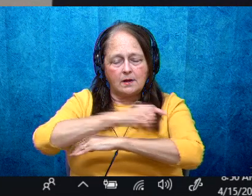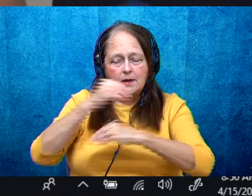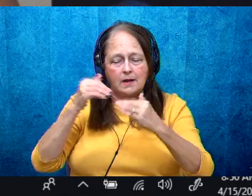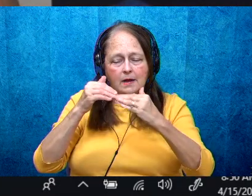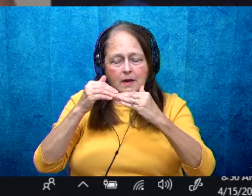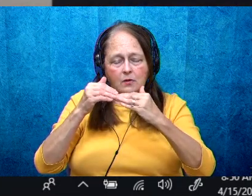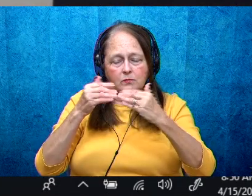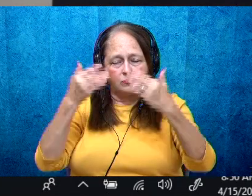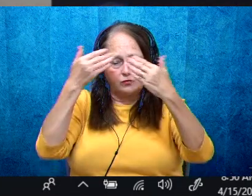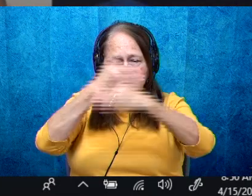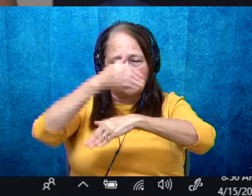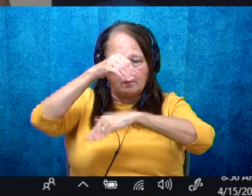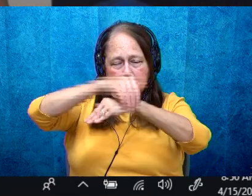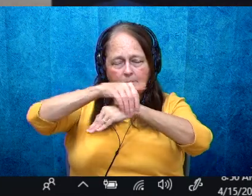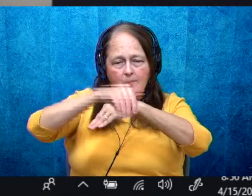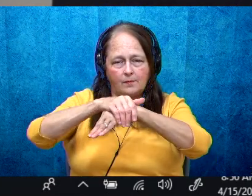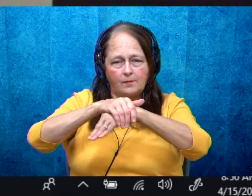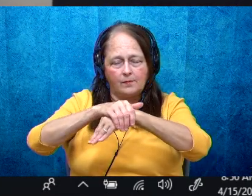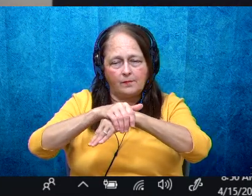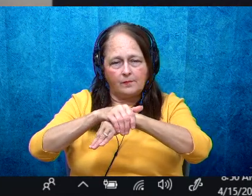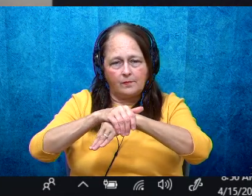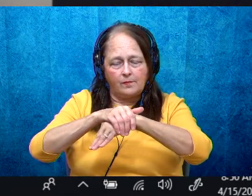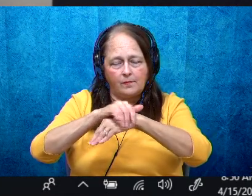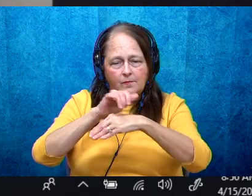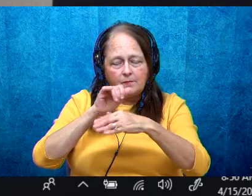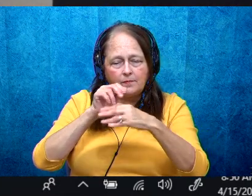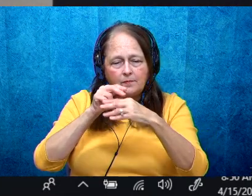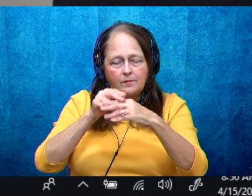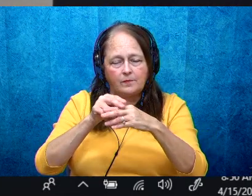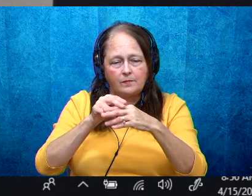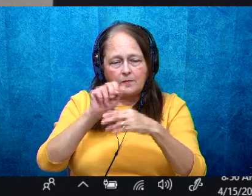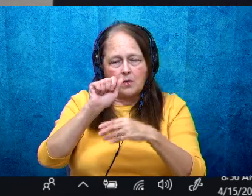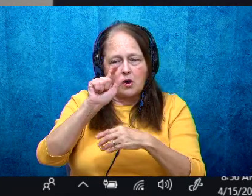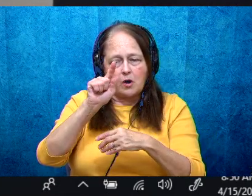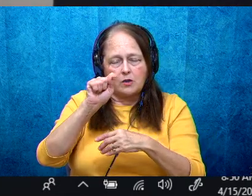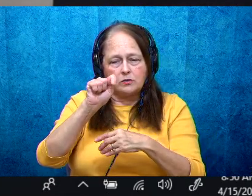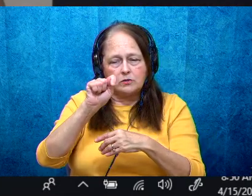So we're going to call this one the autumnal because we're taking the word autumn